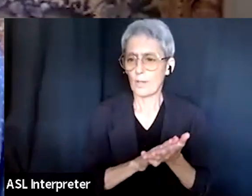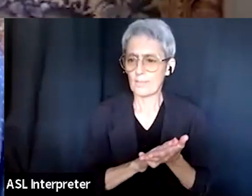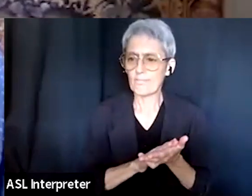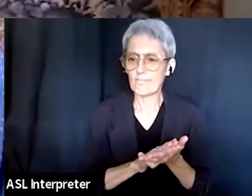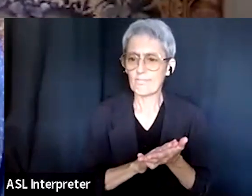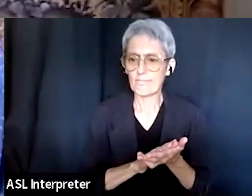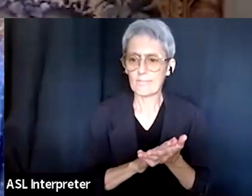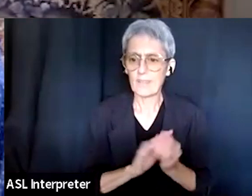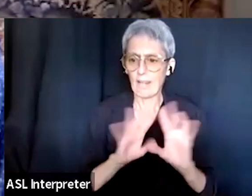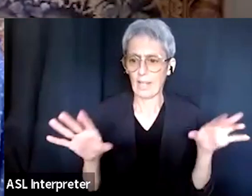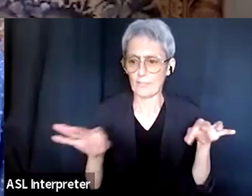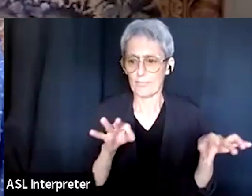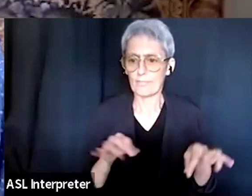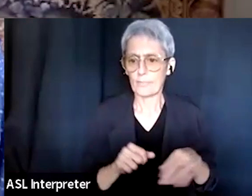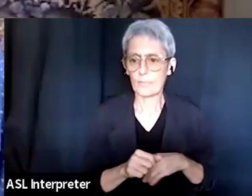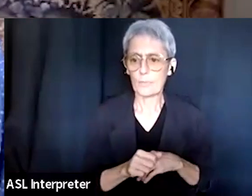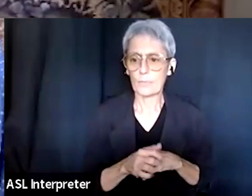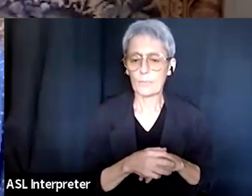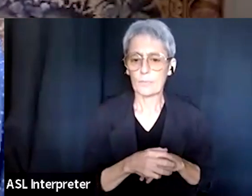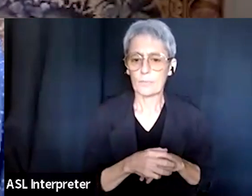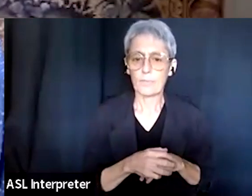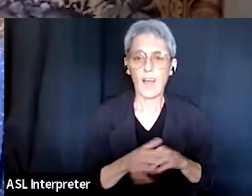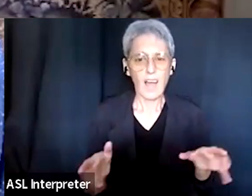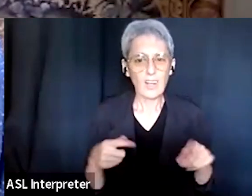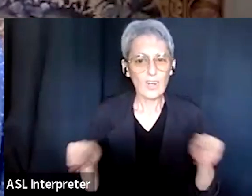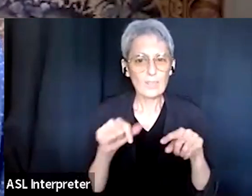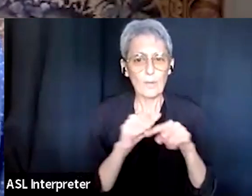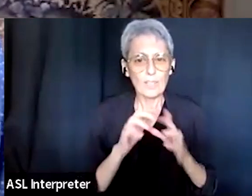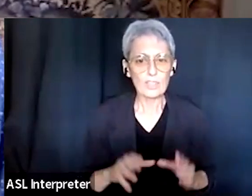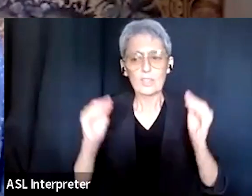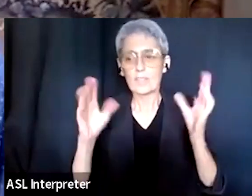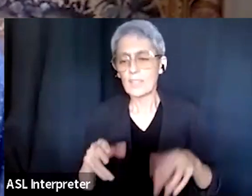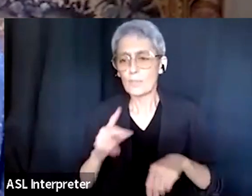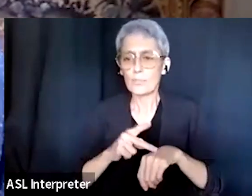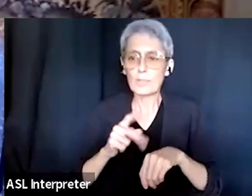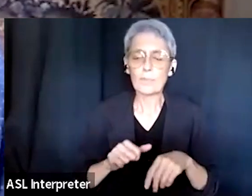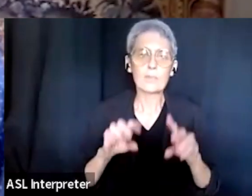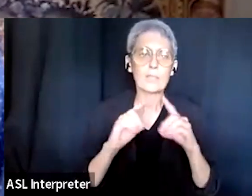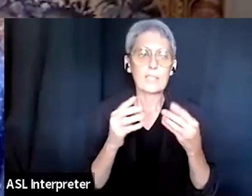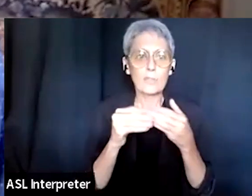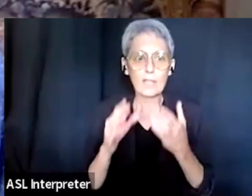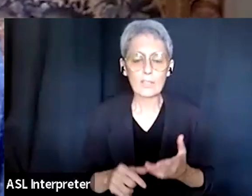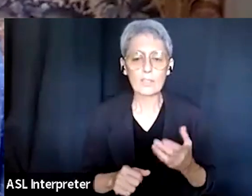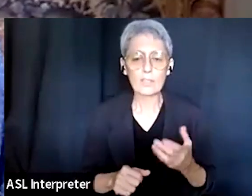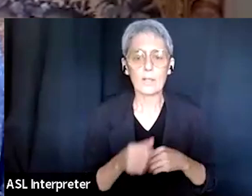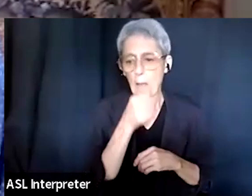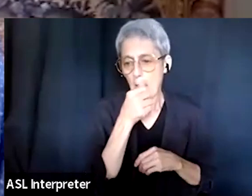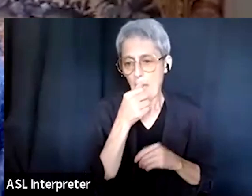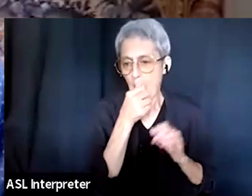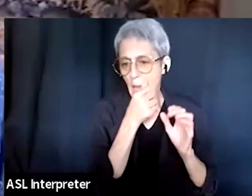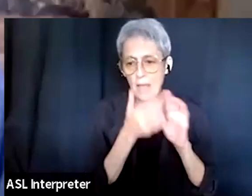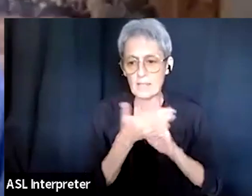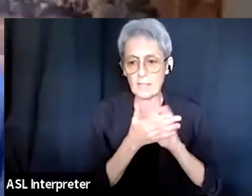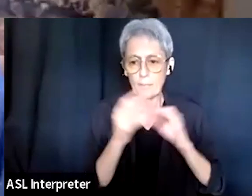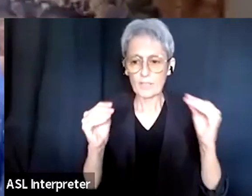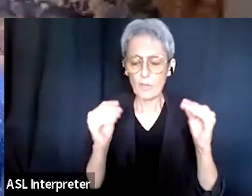encourage practitioners, teachers, principal, district leaders of curriculum instruction to